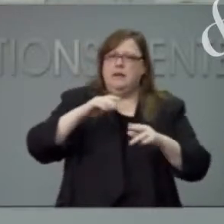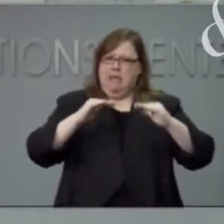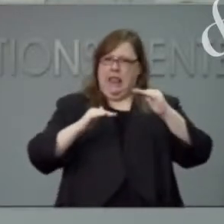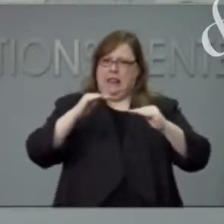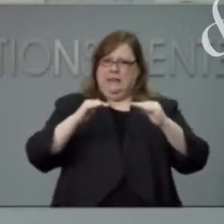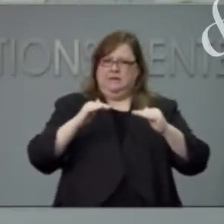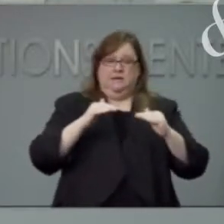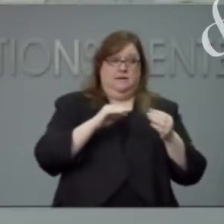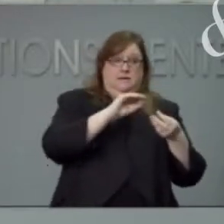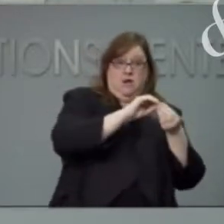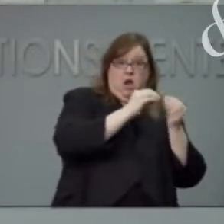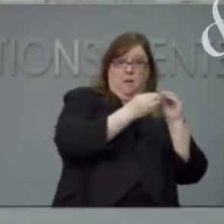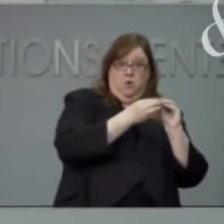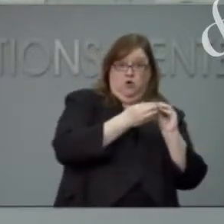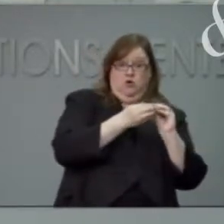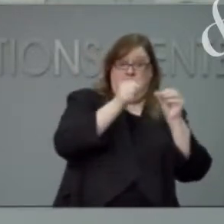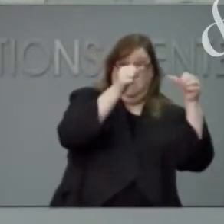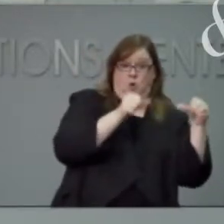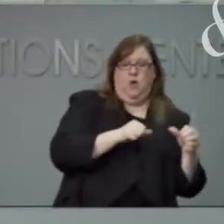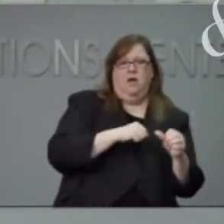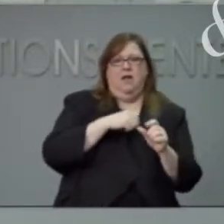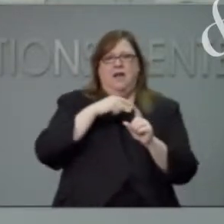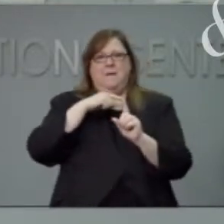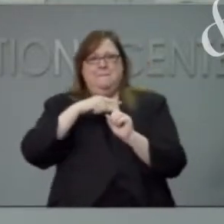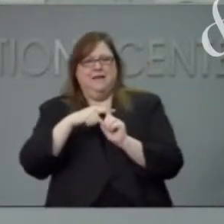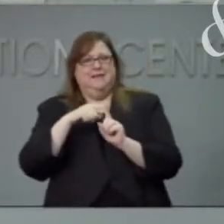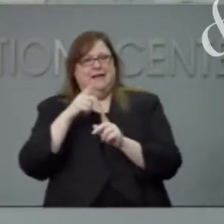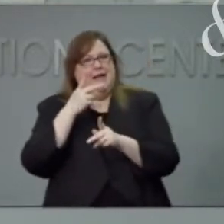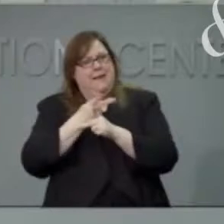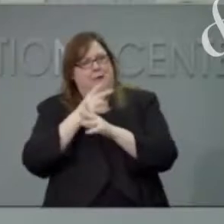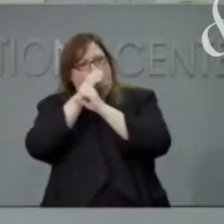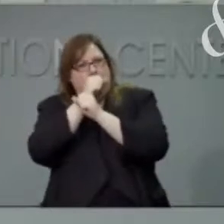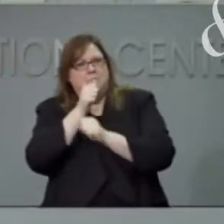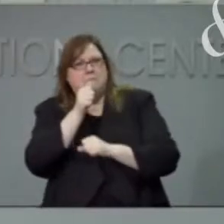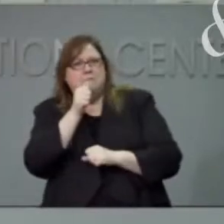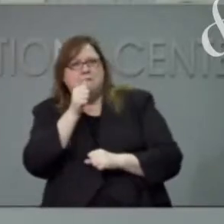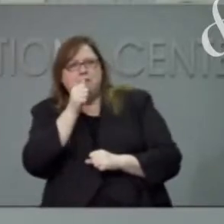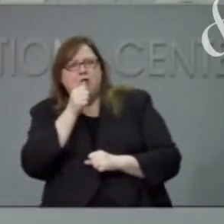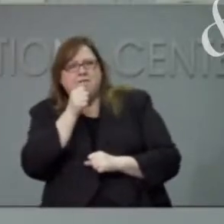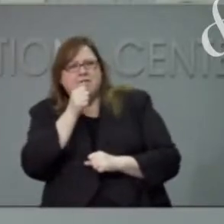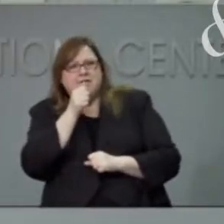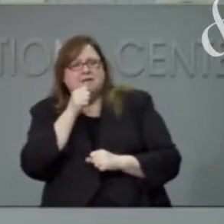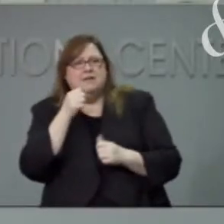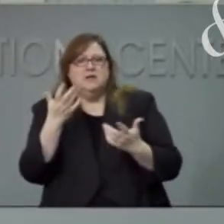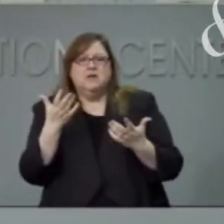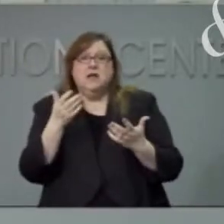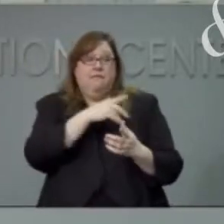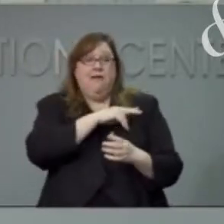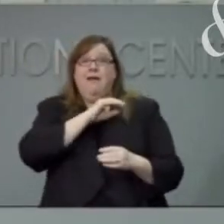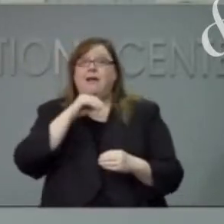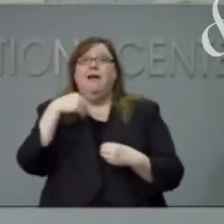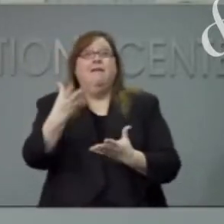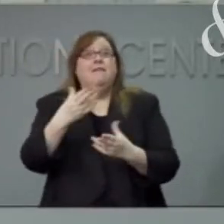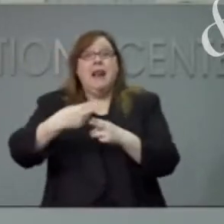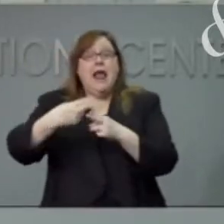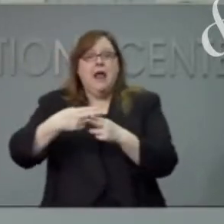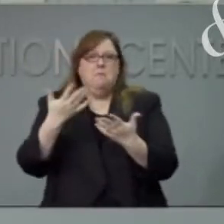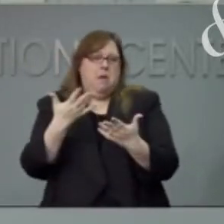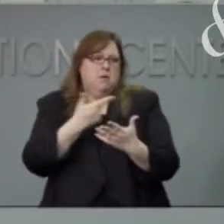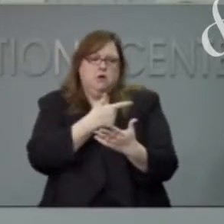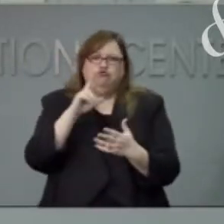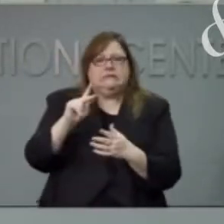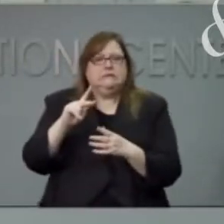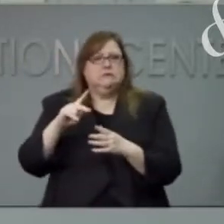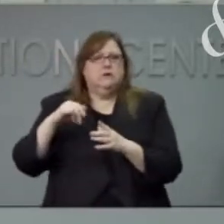These schools are small, and folks, we don't want them to be bullied or targeted in any way. And so I think